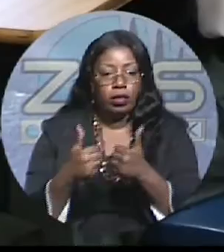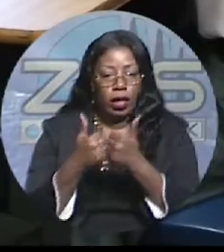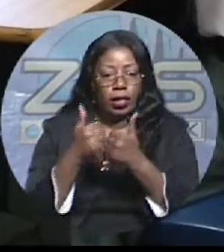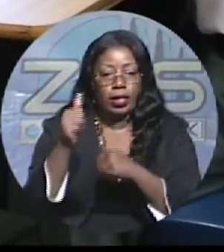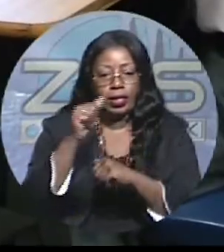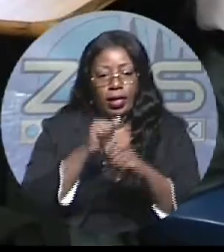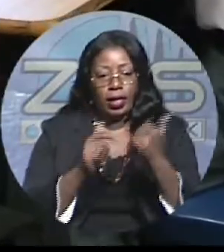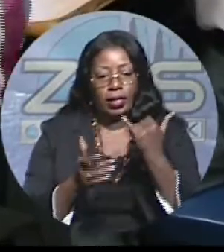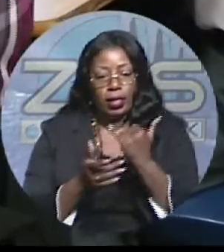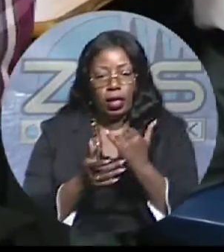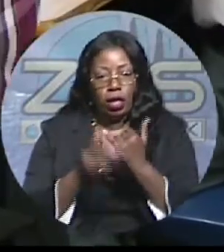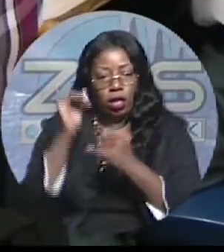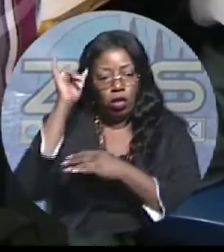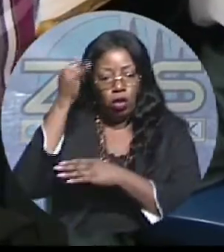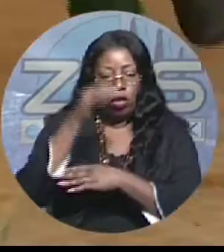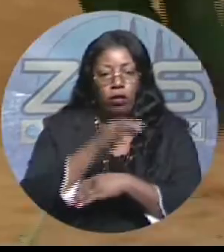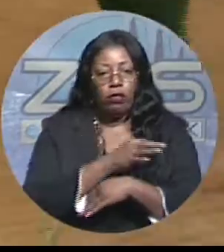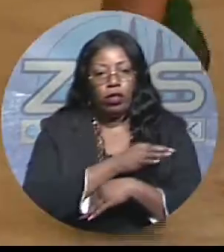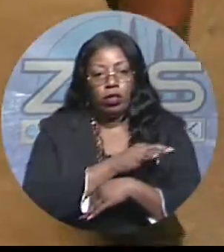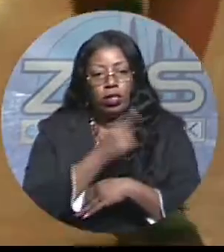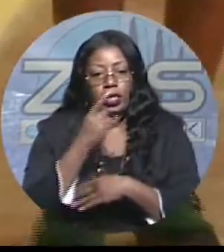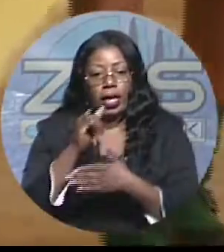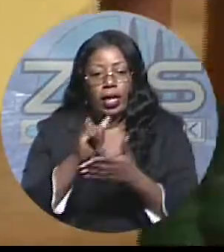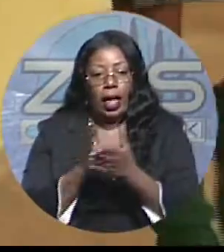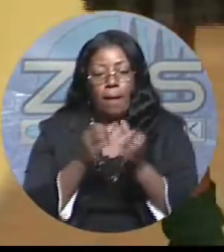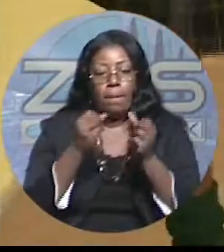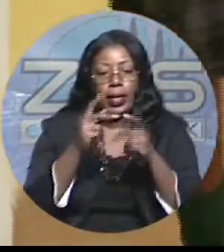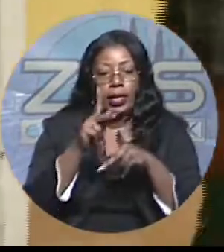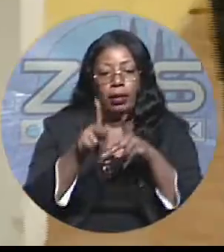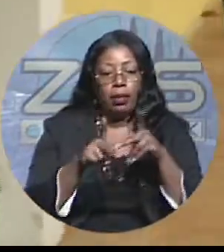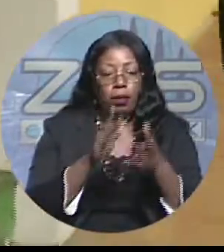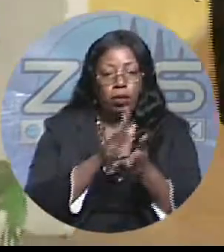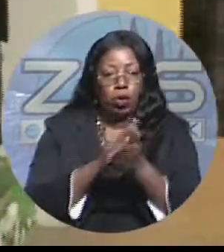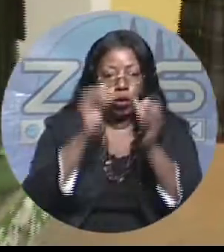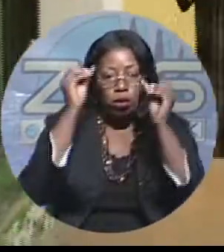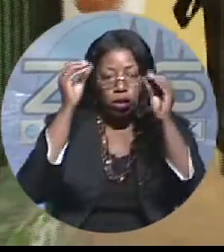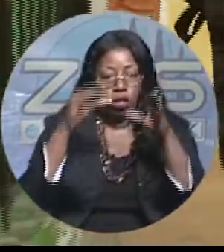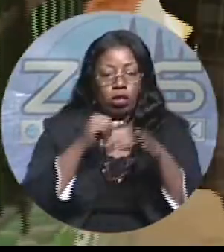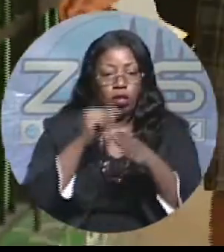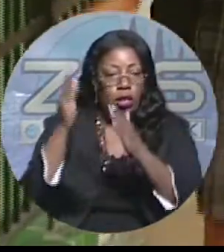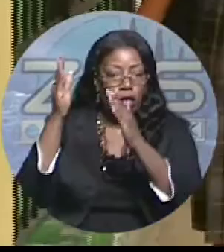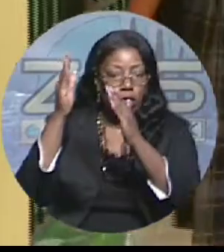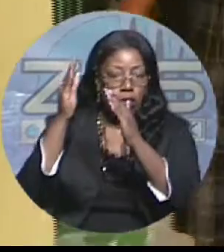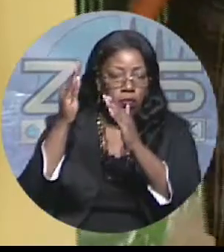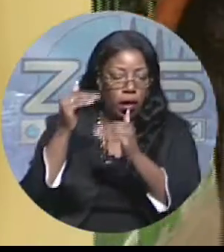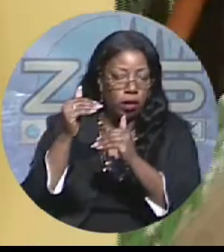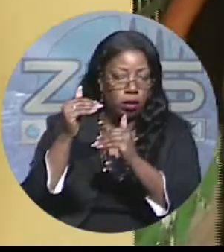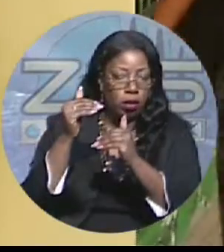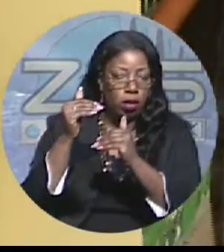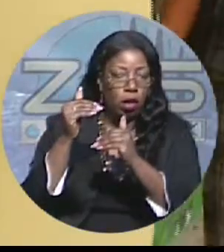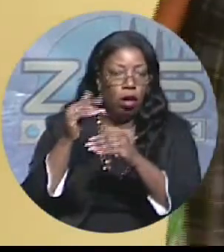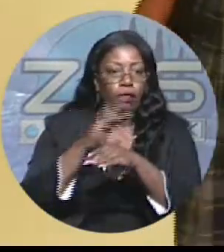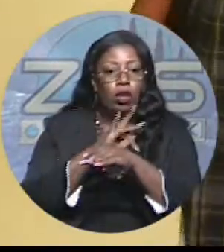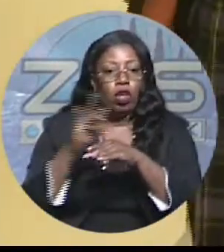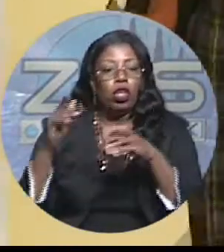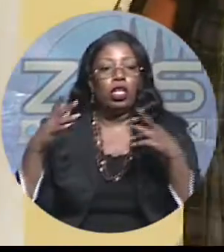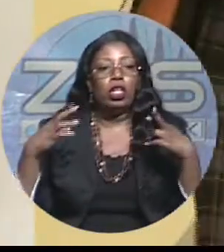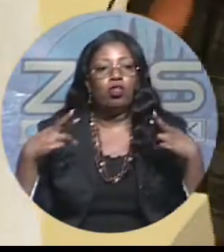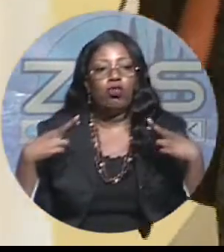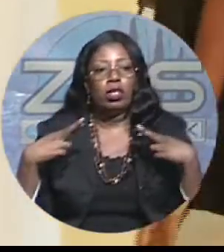Technology, the Honorable Jerome Fitzgerald, noted that many public school teachers unexpectedly opted for early